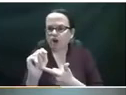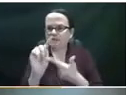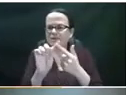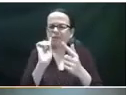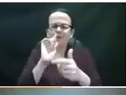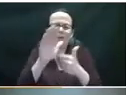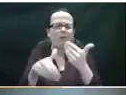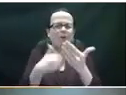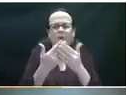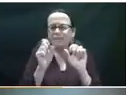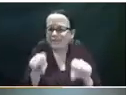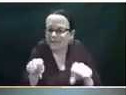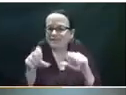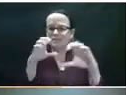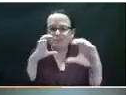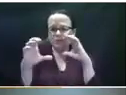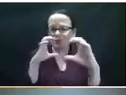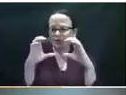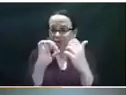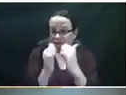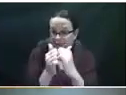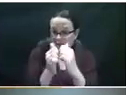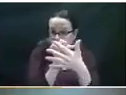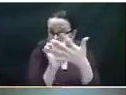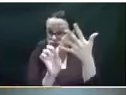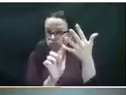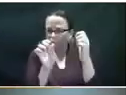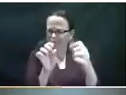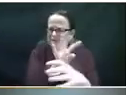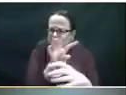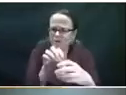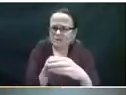all communicate. We can all participate in society.